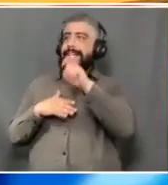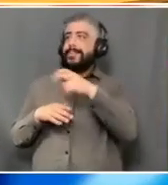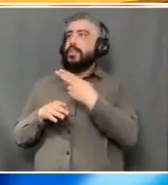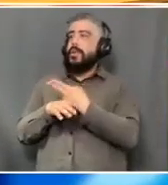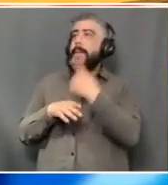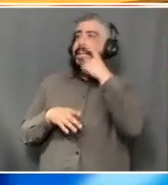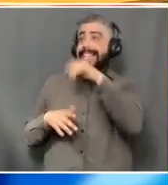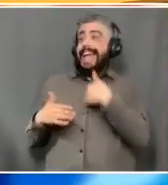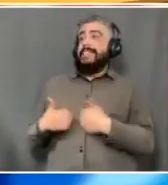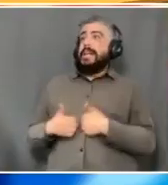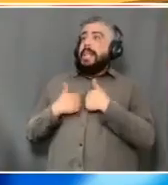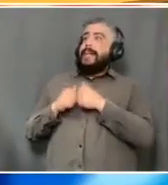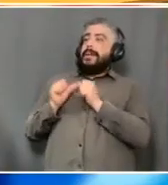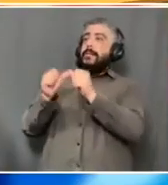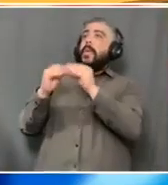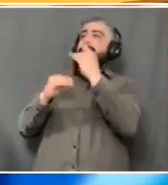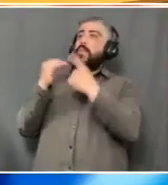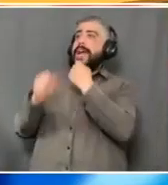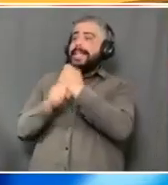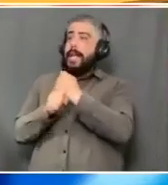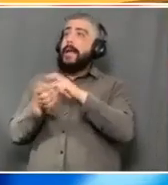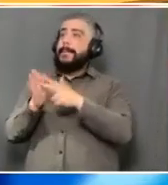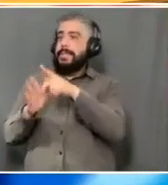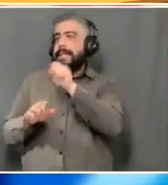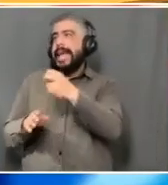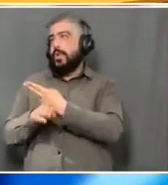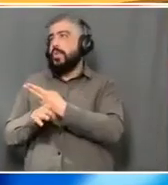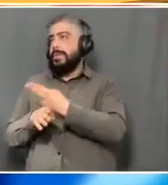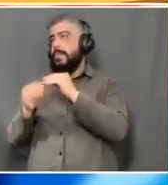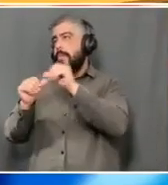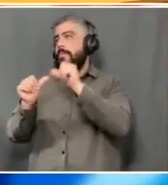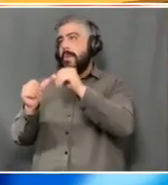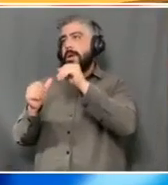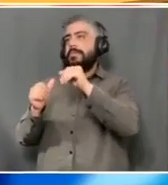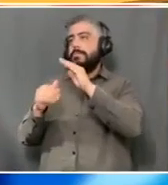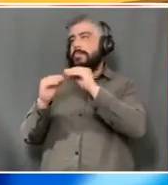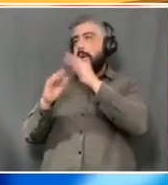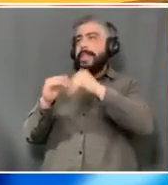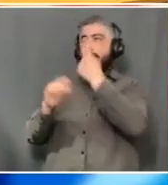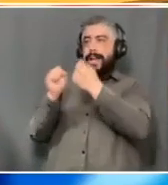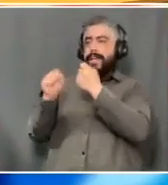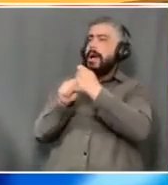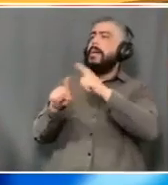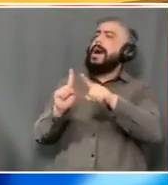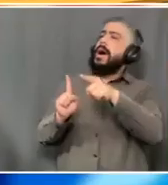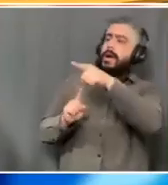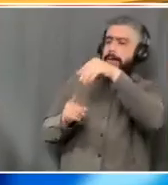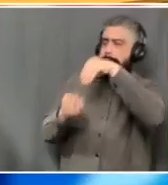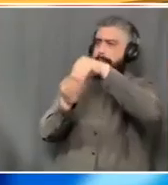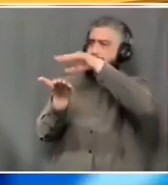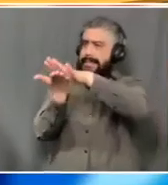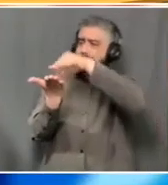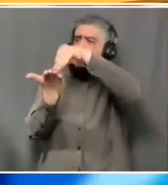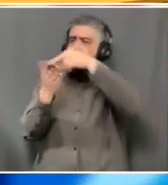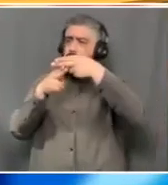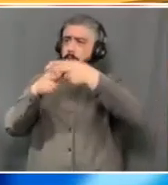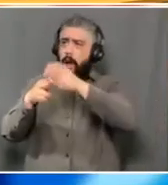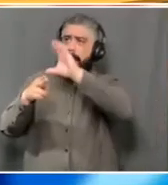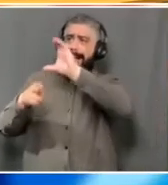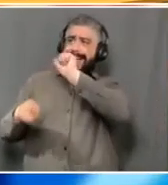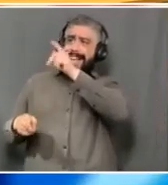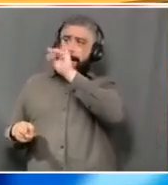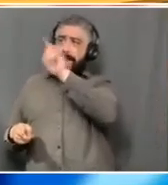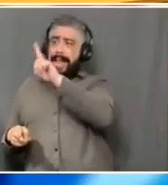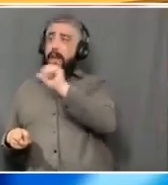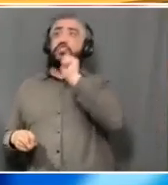meaning they can be used for more than a year. And so what gets reflected as capitalized or non-capitalized is actually